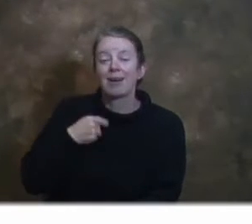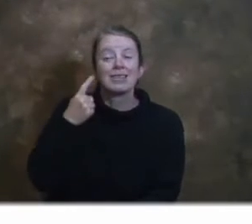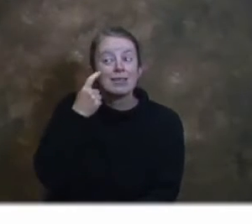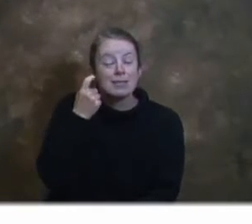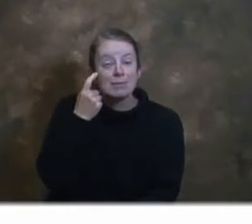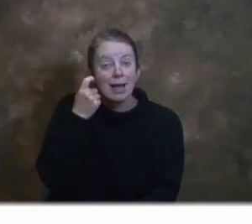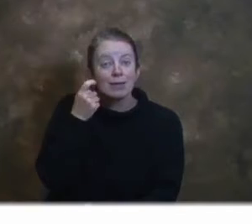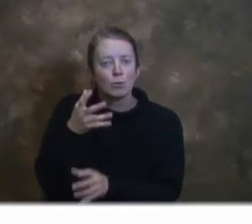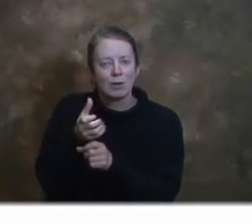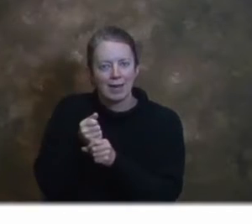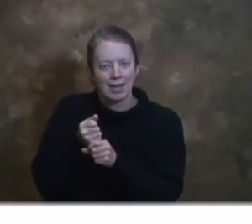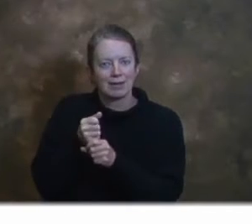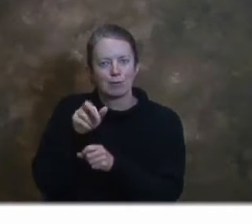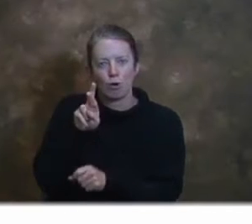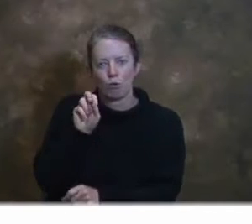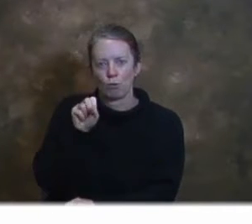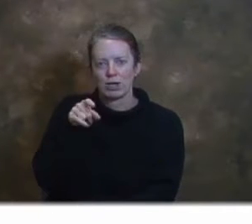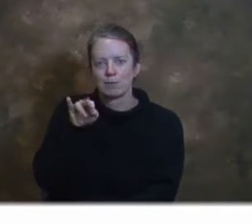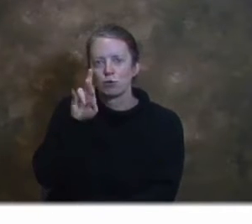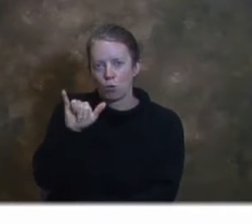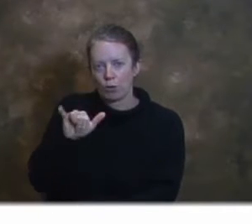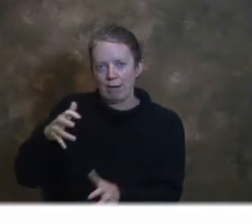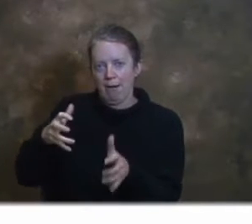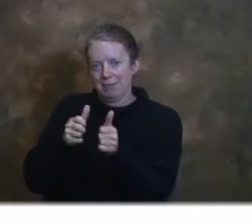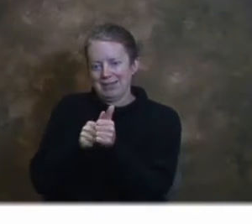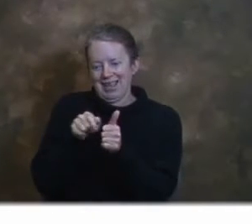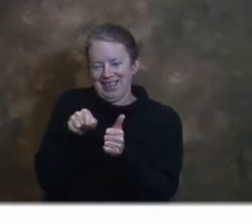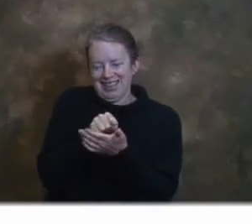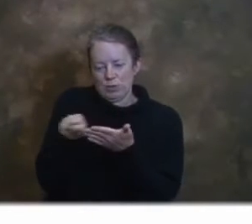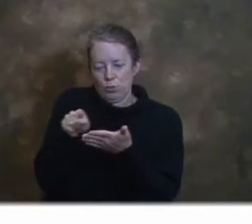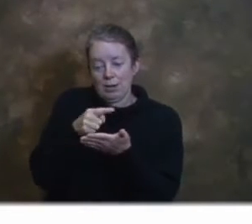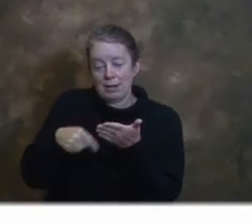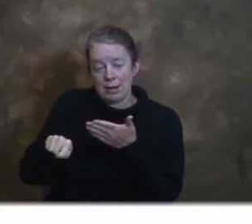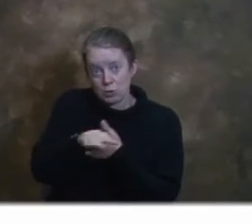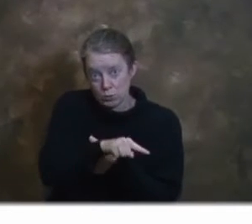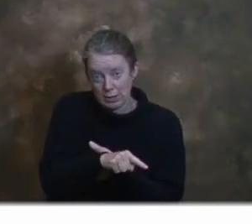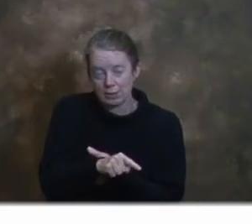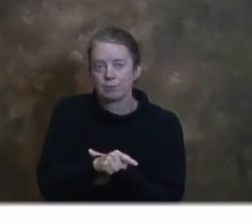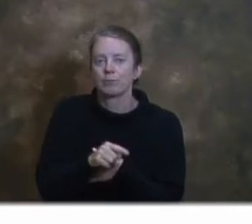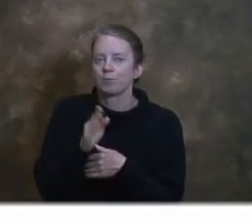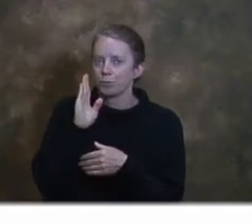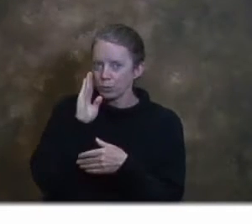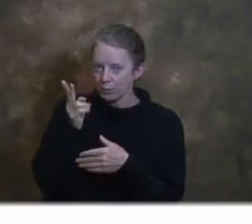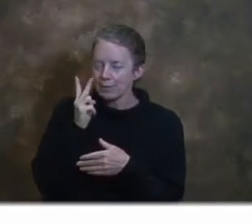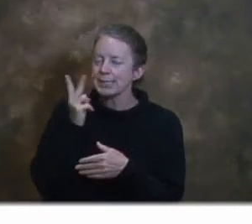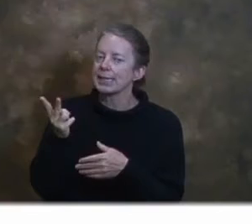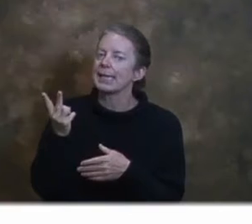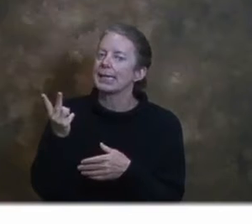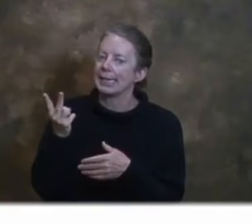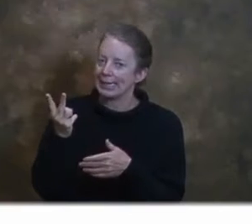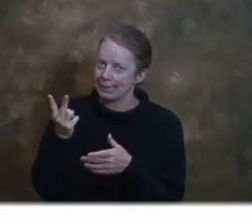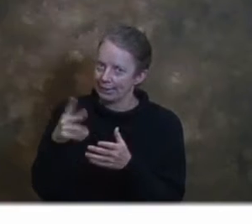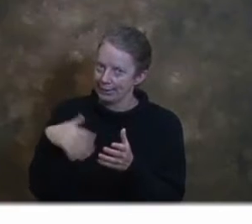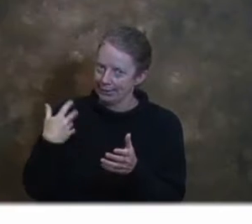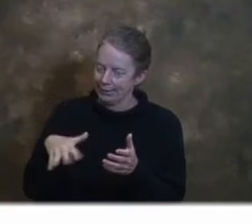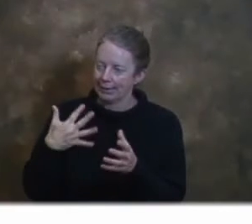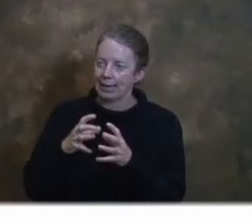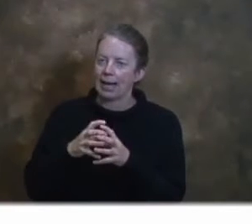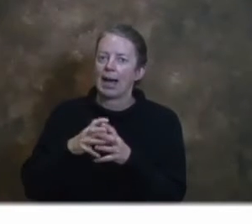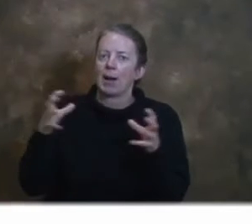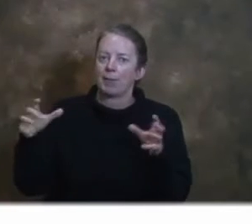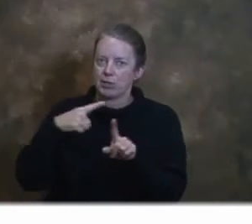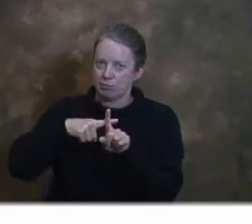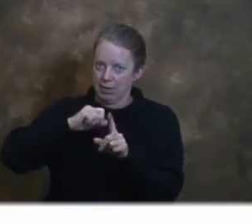update this week and into the next week, that we'll see it much more considerably, the burden of COVID